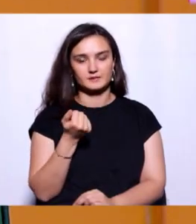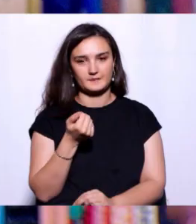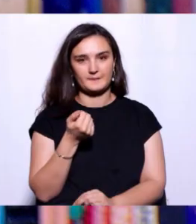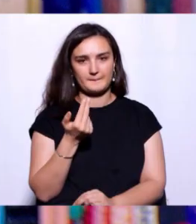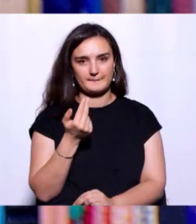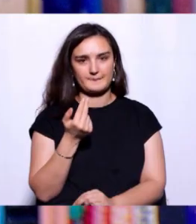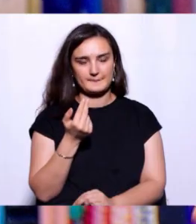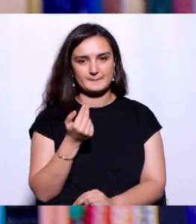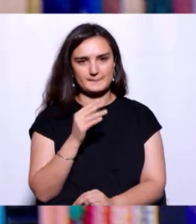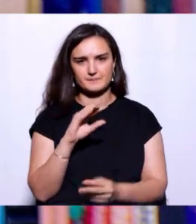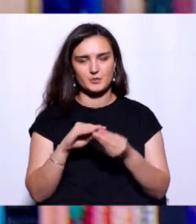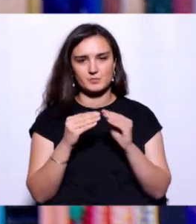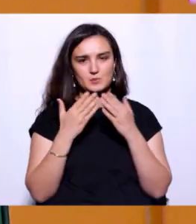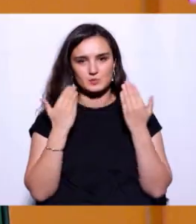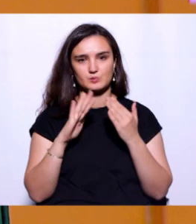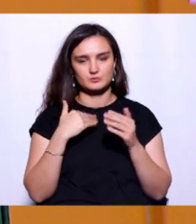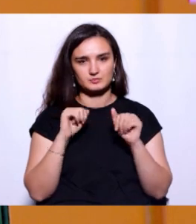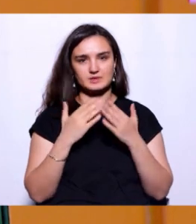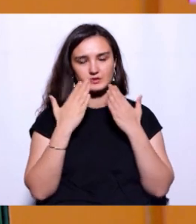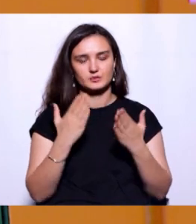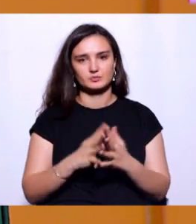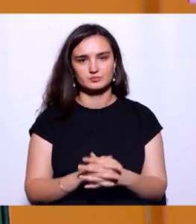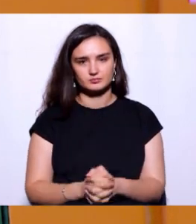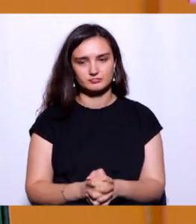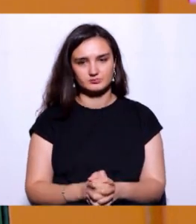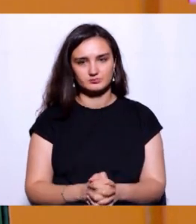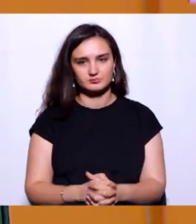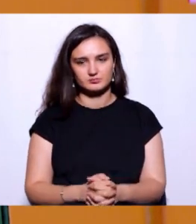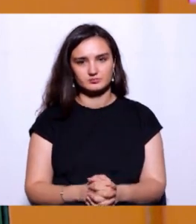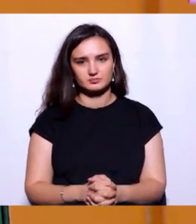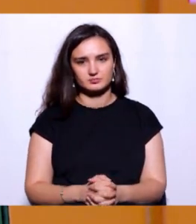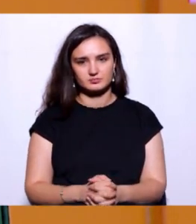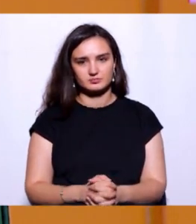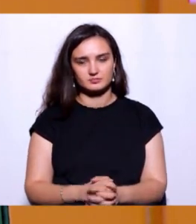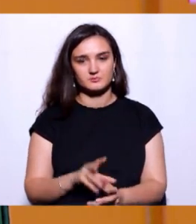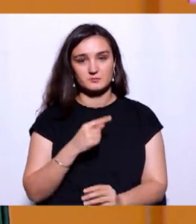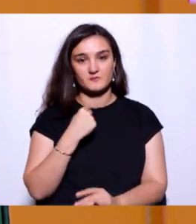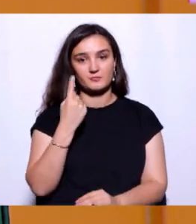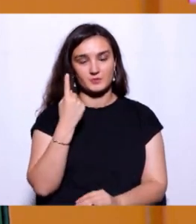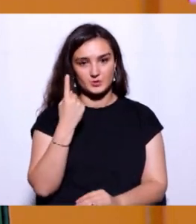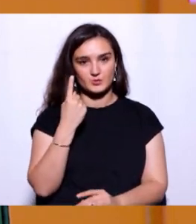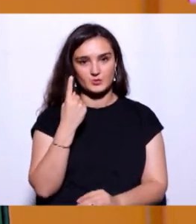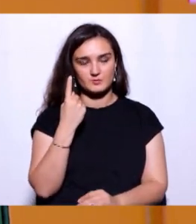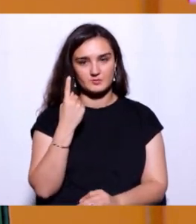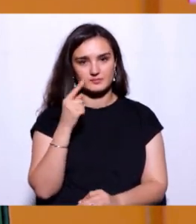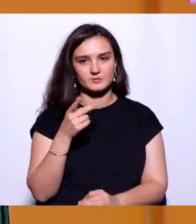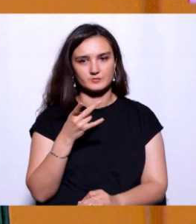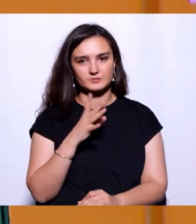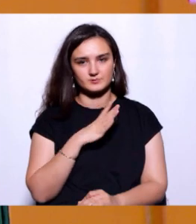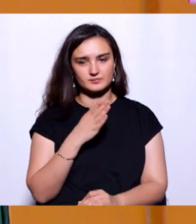Exactly. Grandfather. Okay, no problem. I can read it. Okay, I think it should